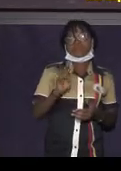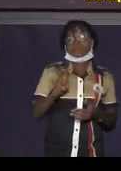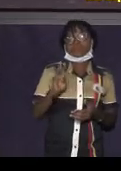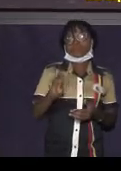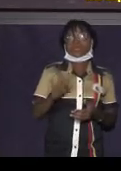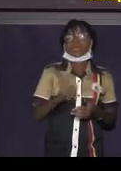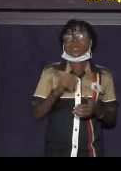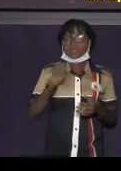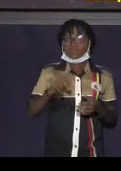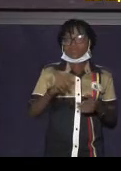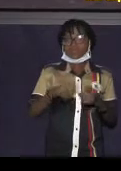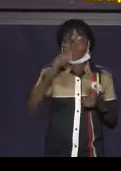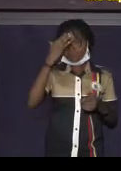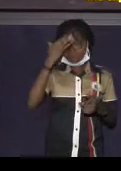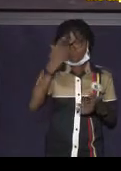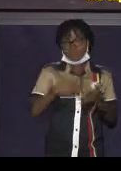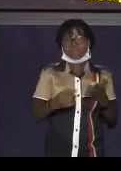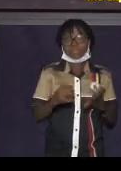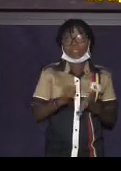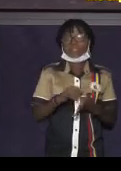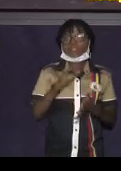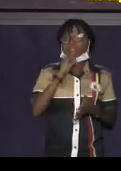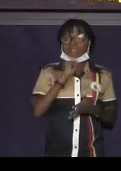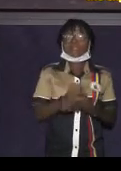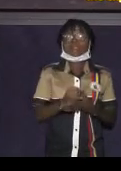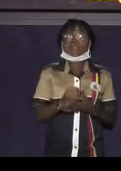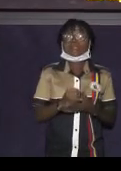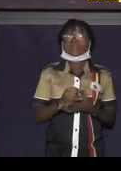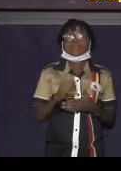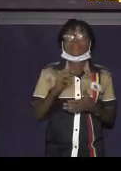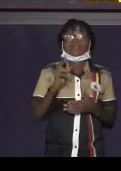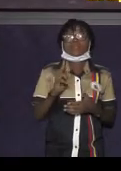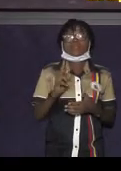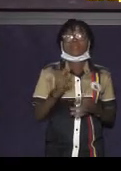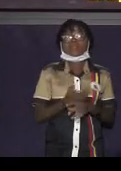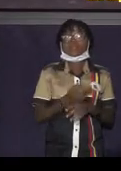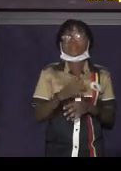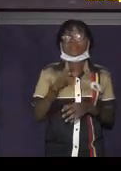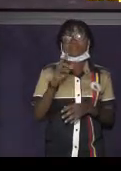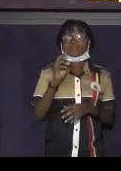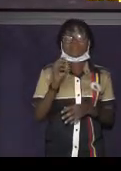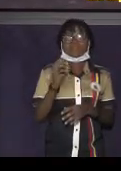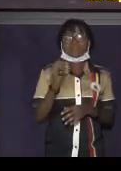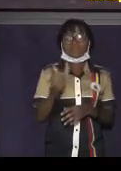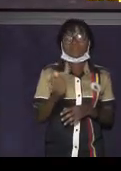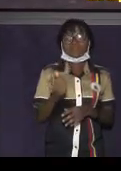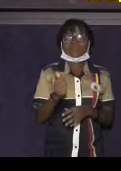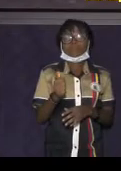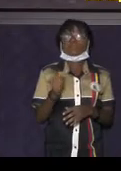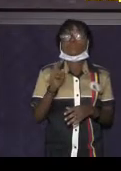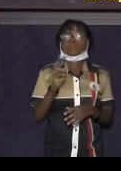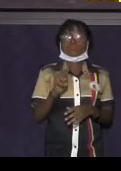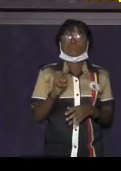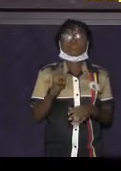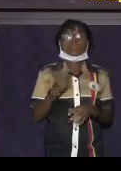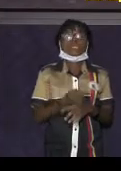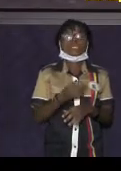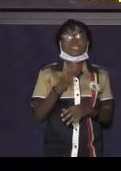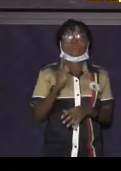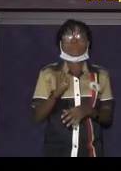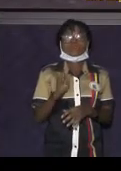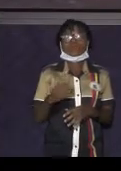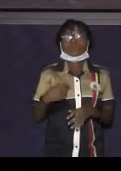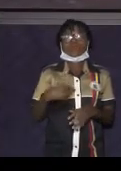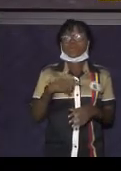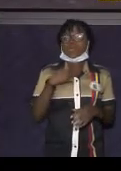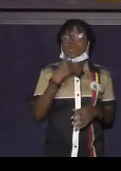do the subtraction. So 3a means 3 times a. 2b means 2 times b. Then